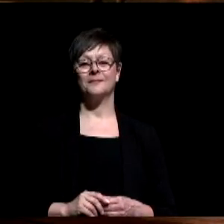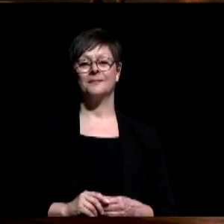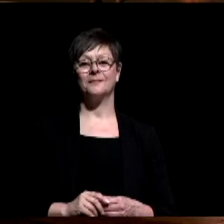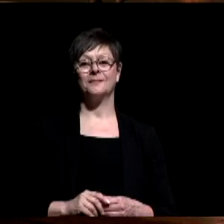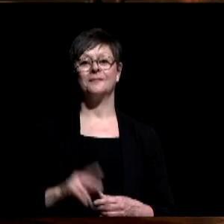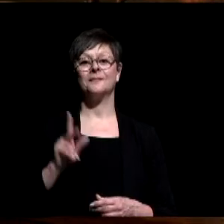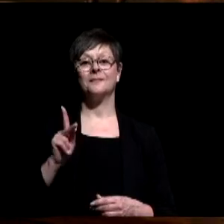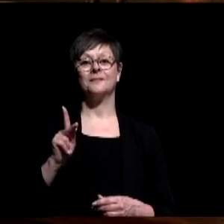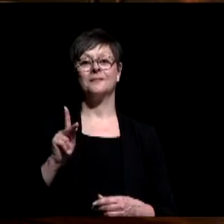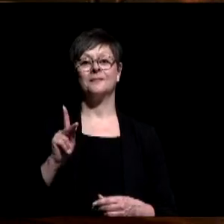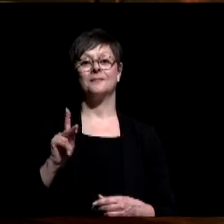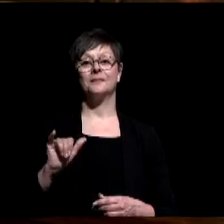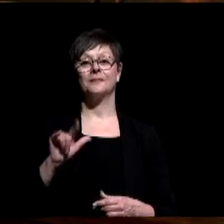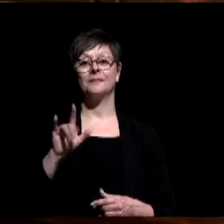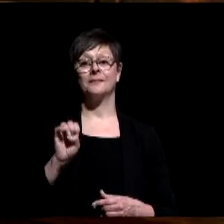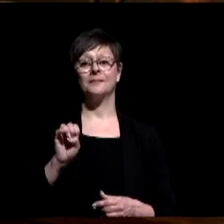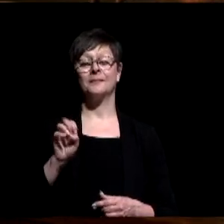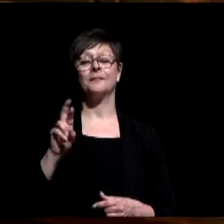Kyle Riggs.